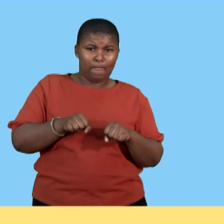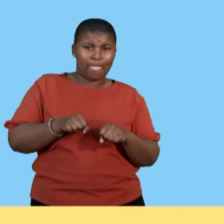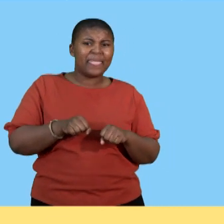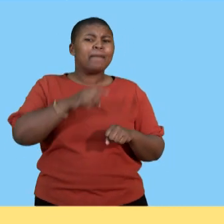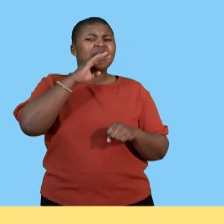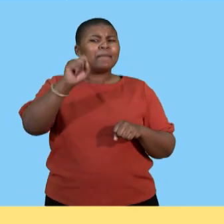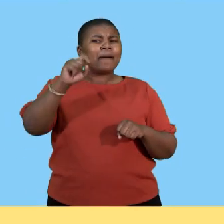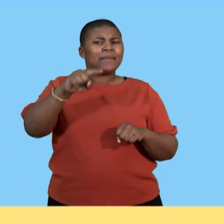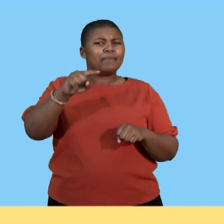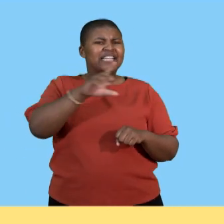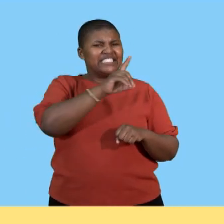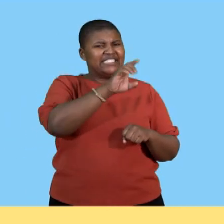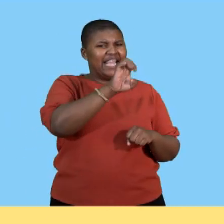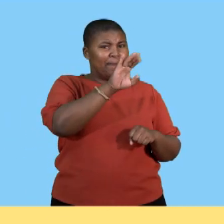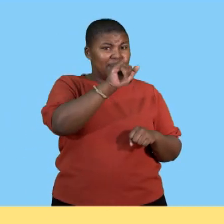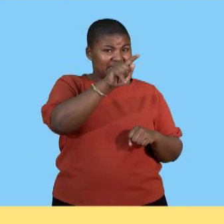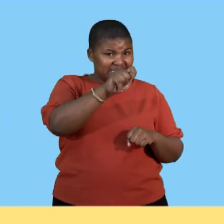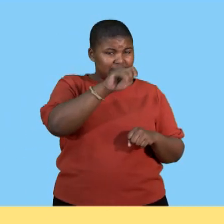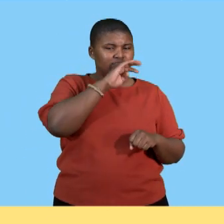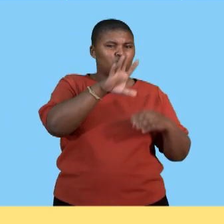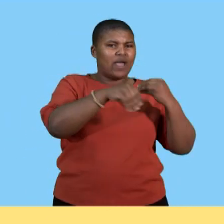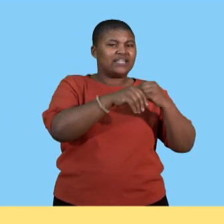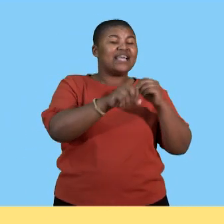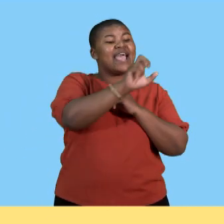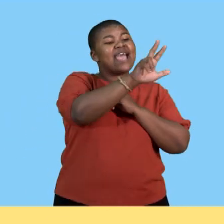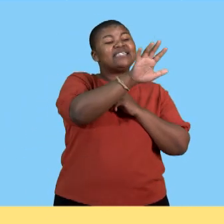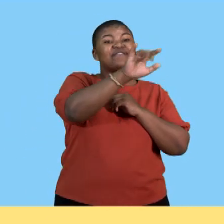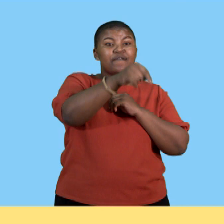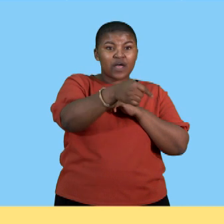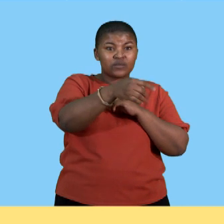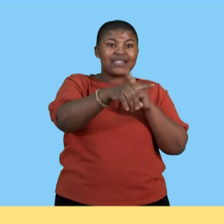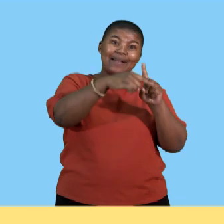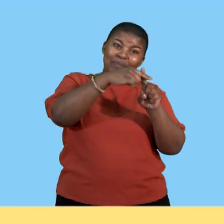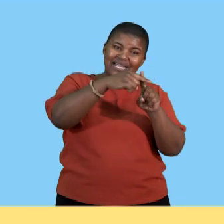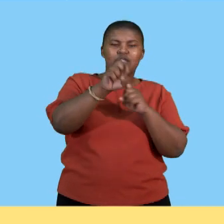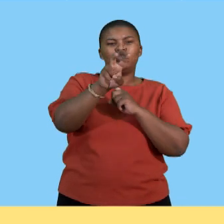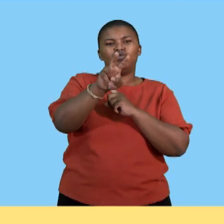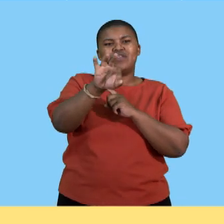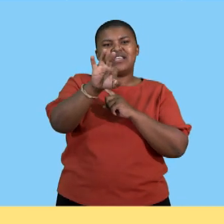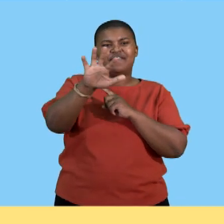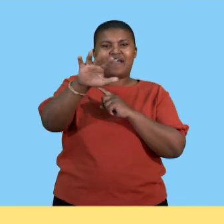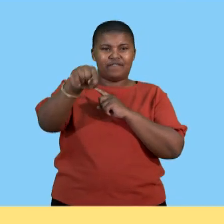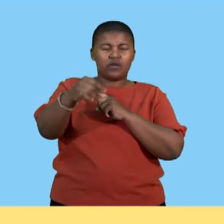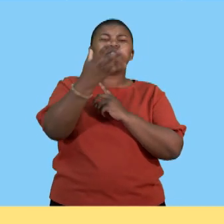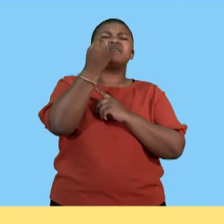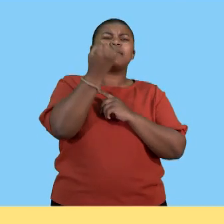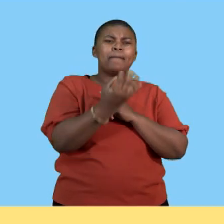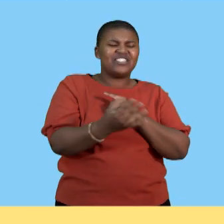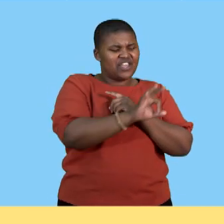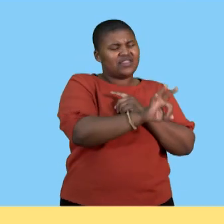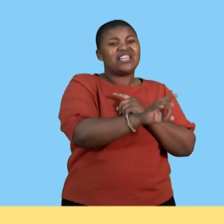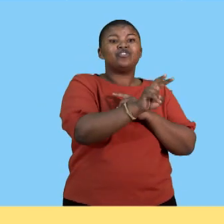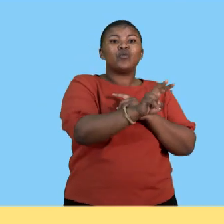with the highest amount is the debit side. So I'm going to add these two amounts, 85 plus 235. That gives me